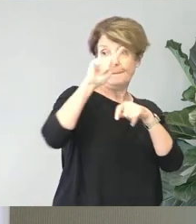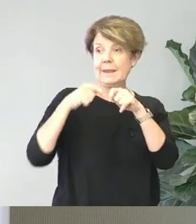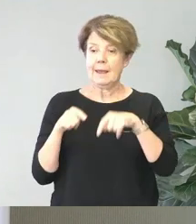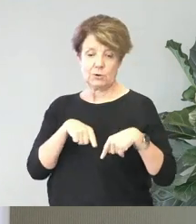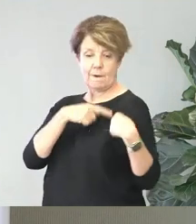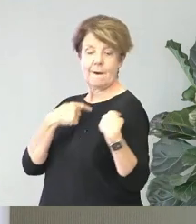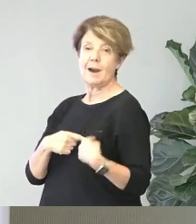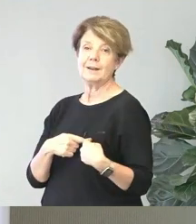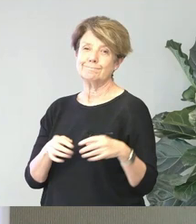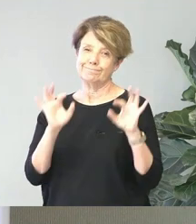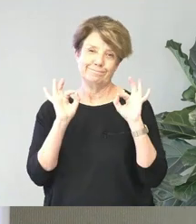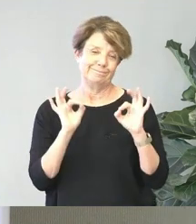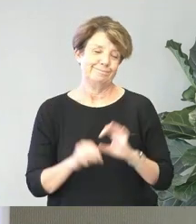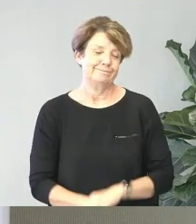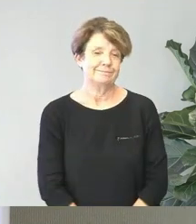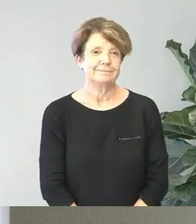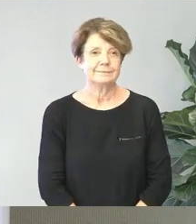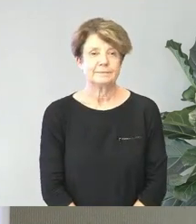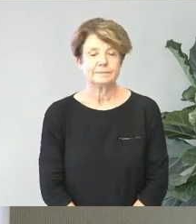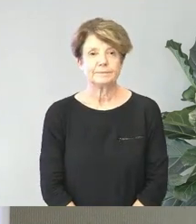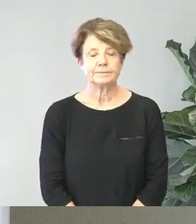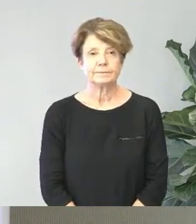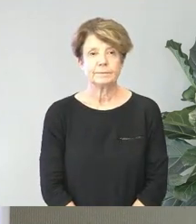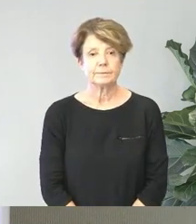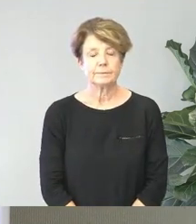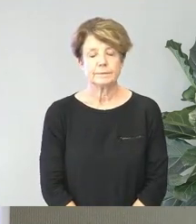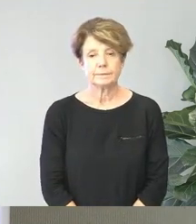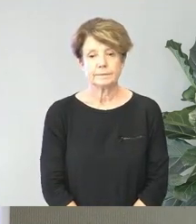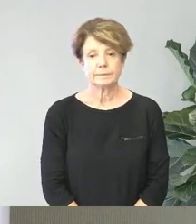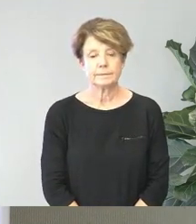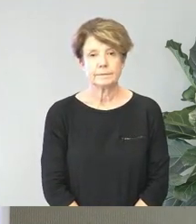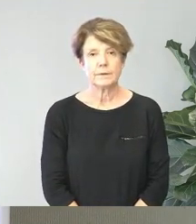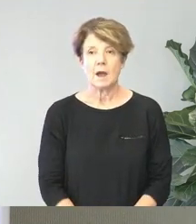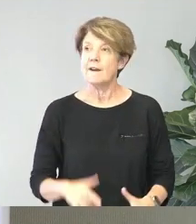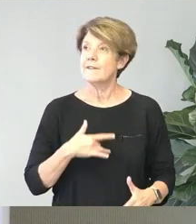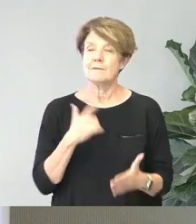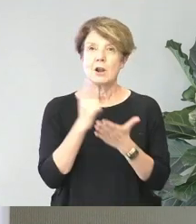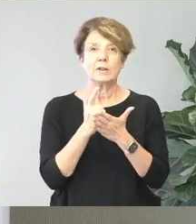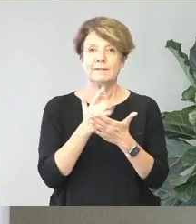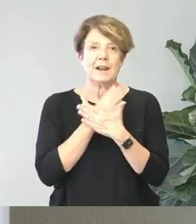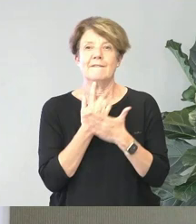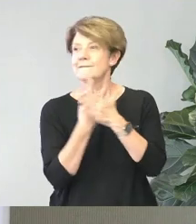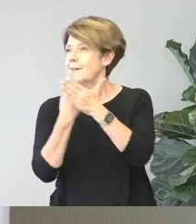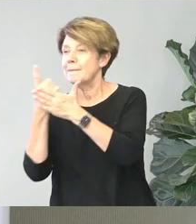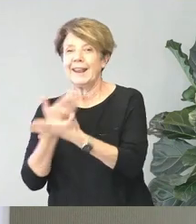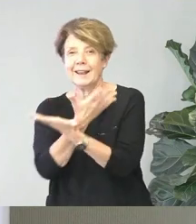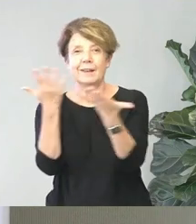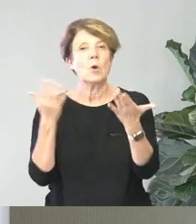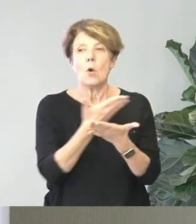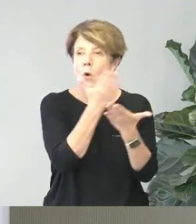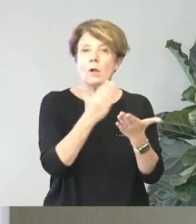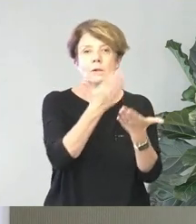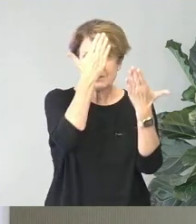that was quite special. It was, yes. I felt there was a lot of love in the air and everyone respecting each other and